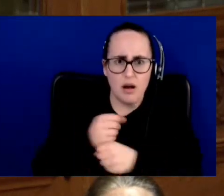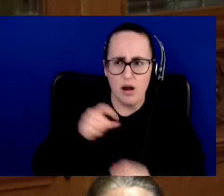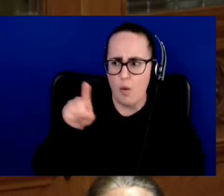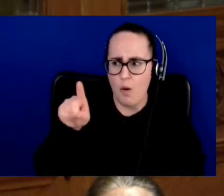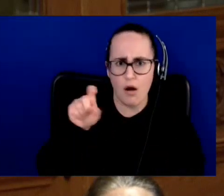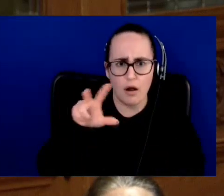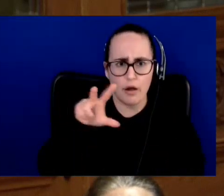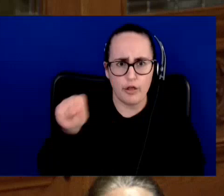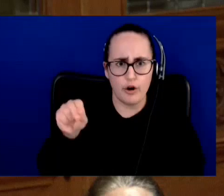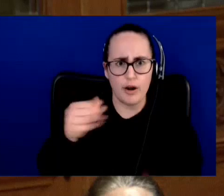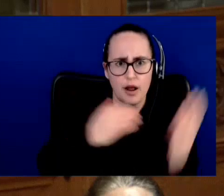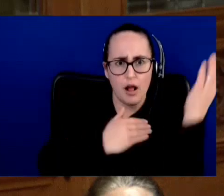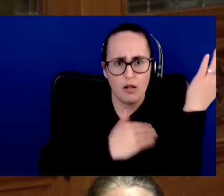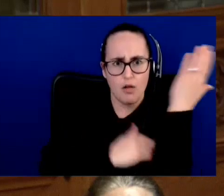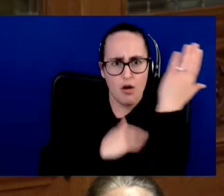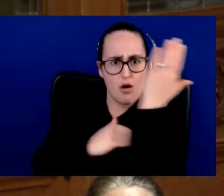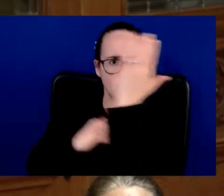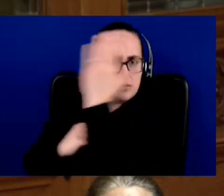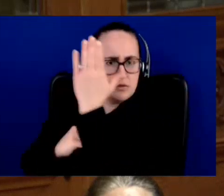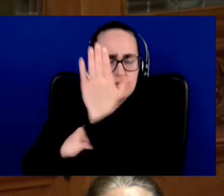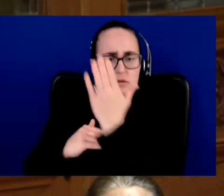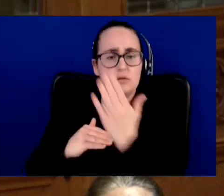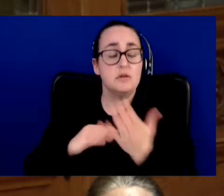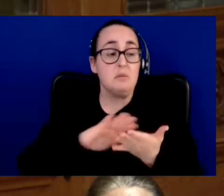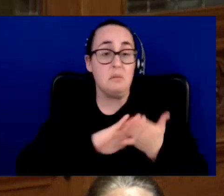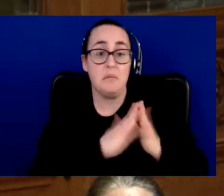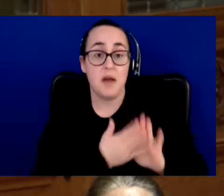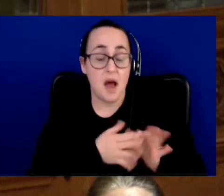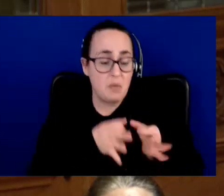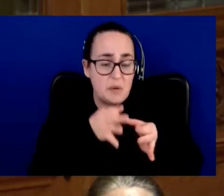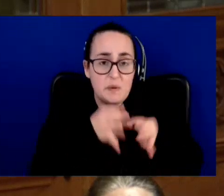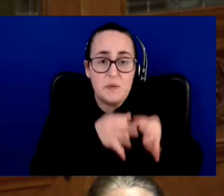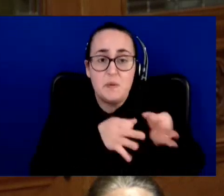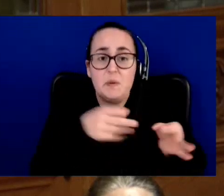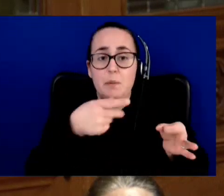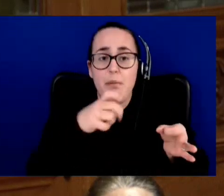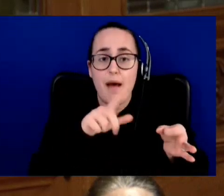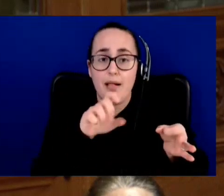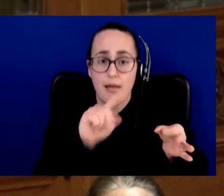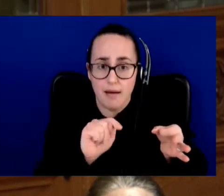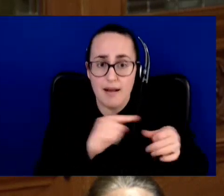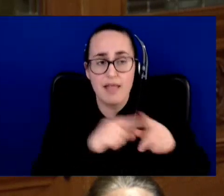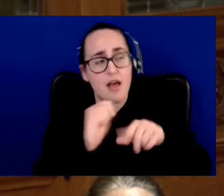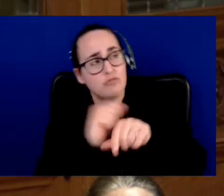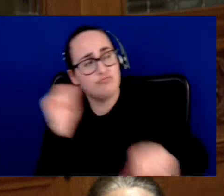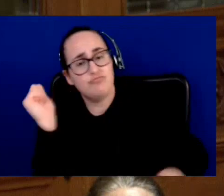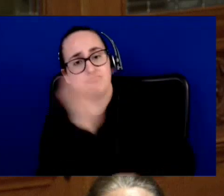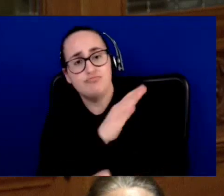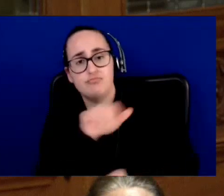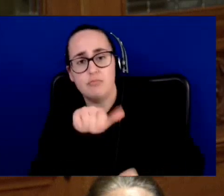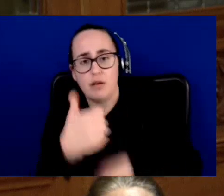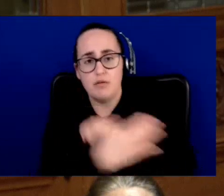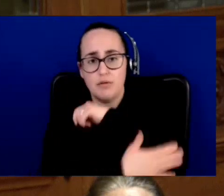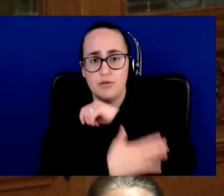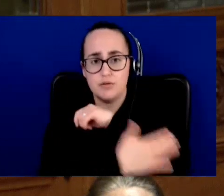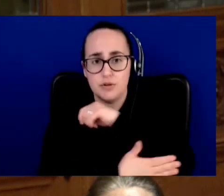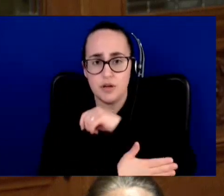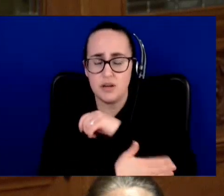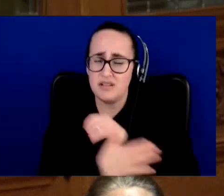into pellets, shipped overseas, and burned. Truly, nothing could be worse for the climate than